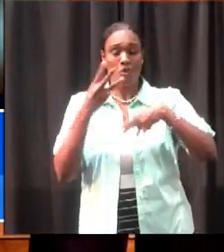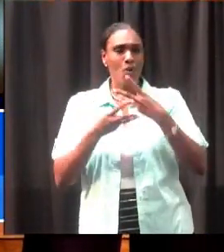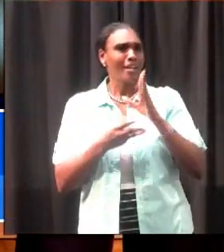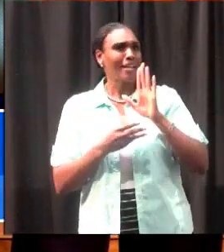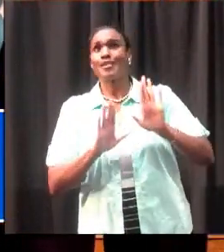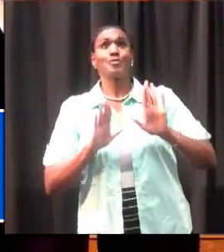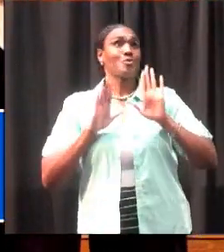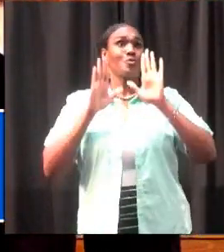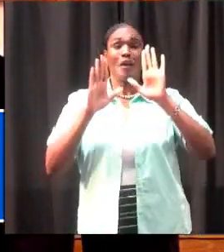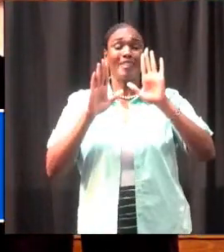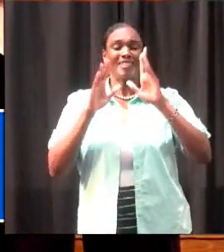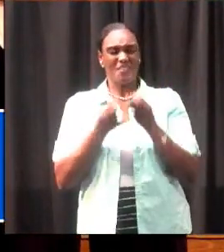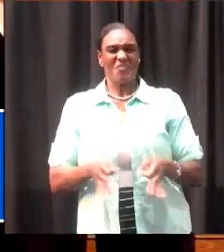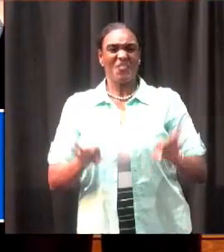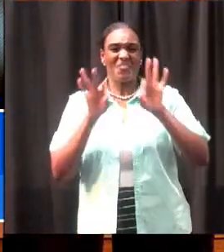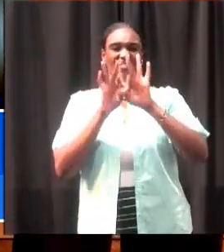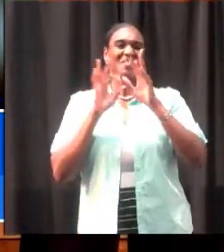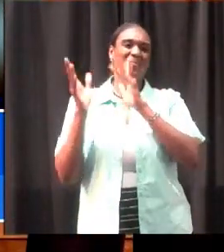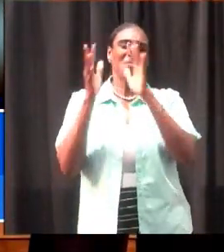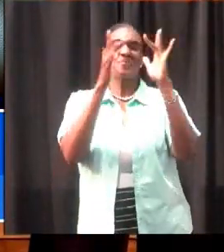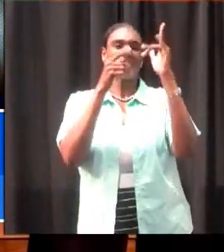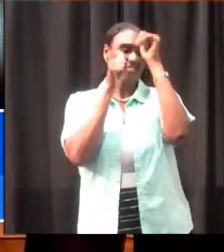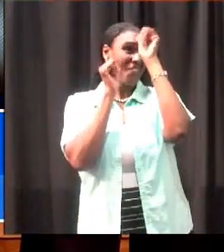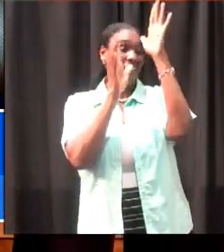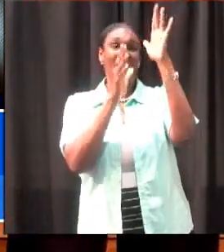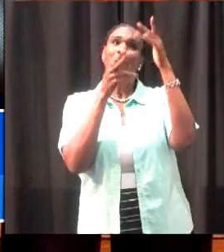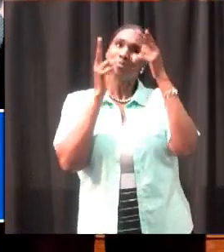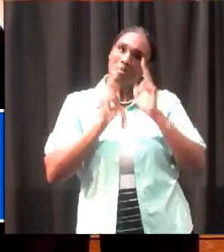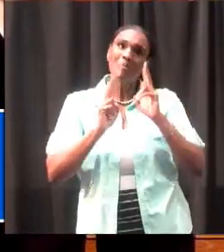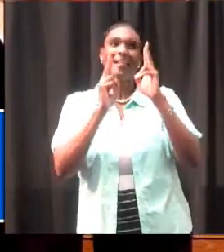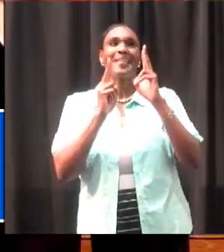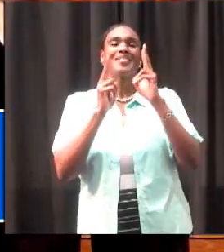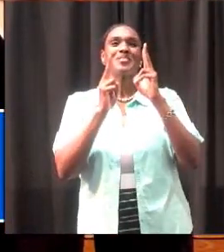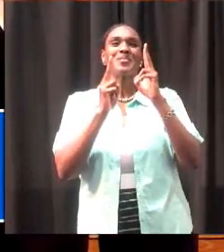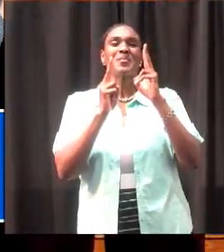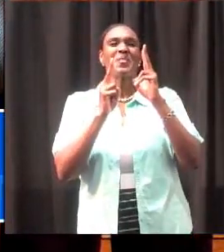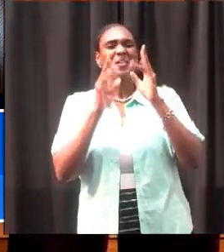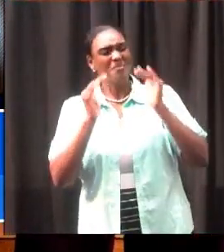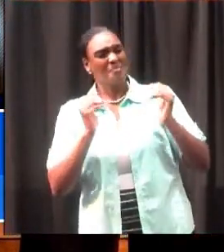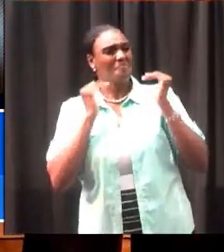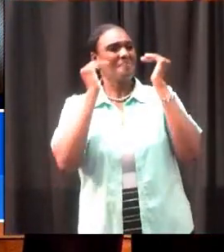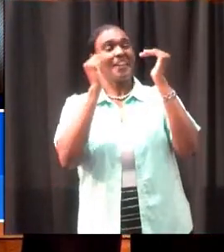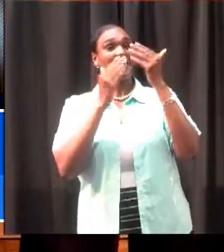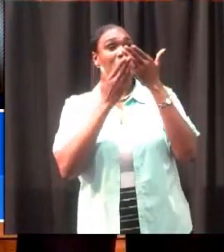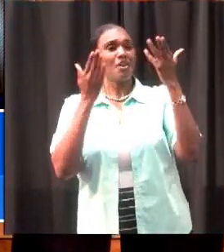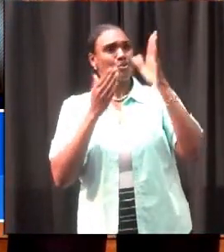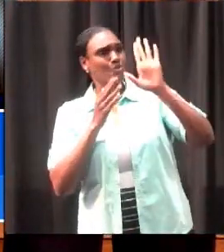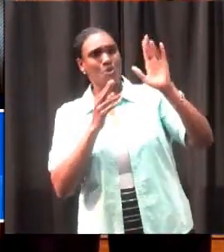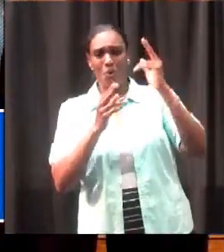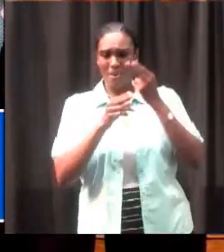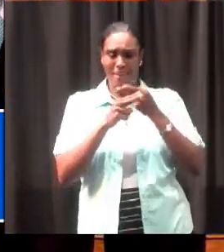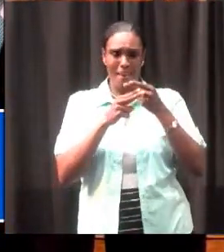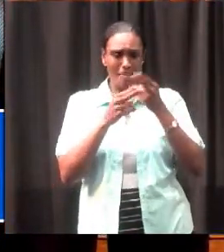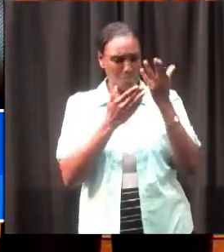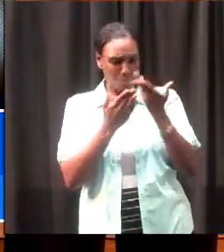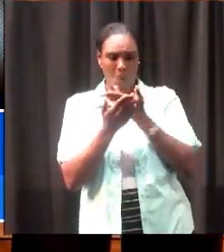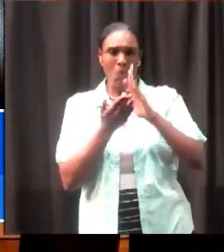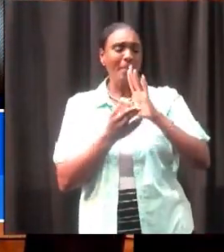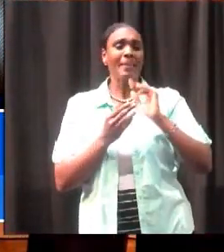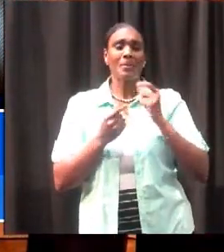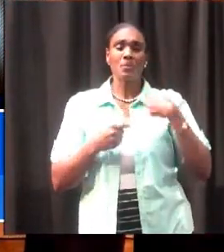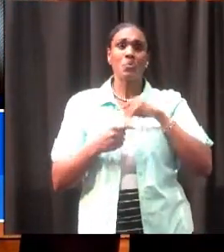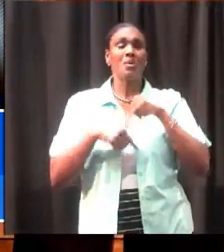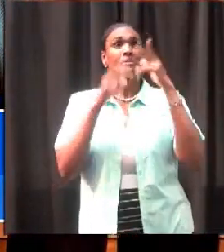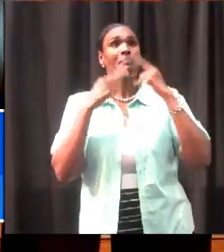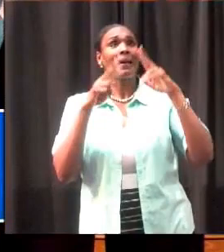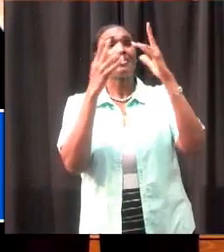greatly to be praised. Father God, we do bless you and we magnify you. We exalt your holy name, O God, and we thank you, Lord, for